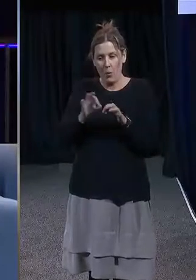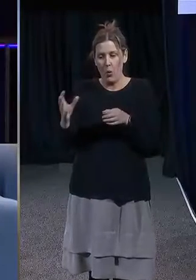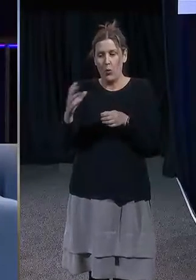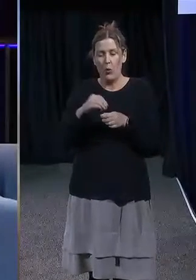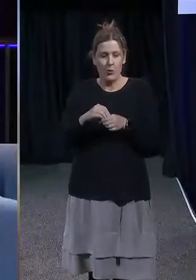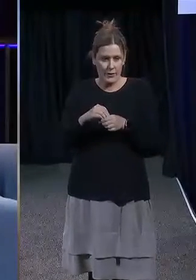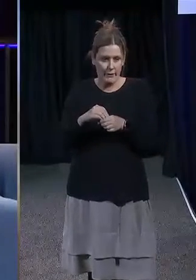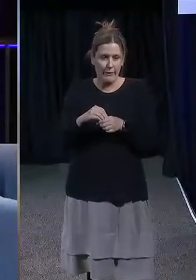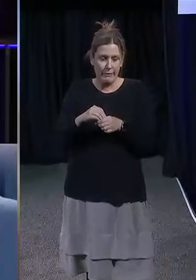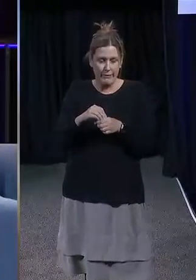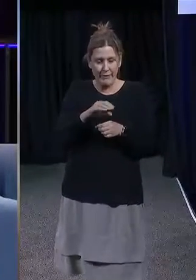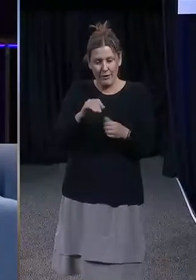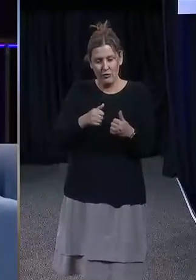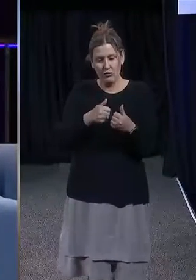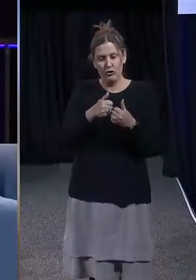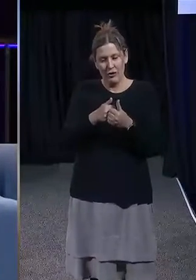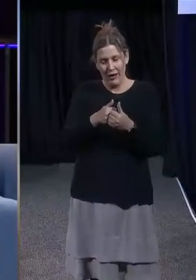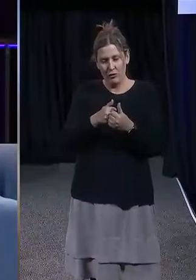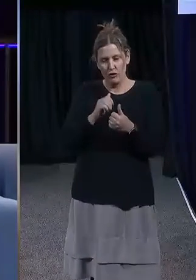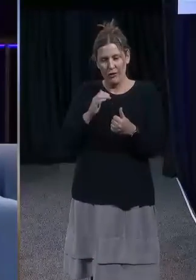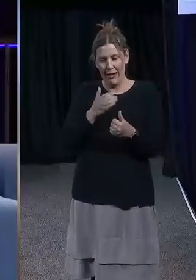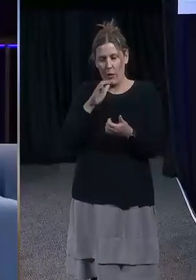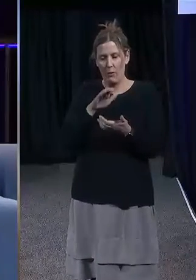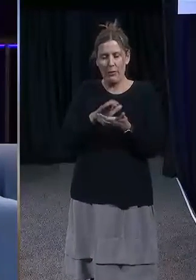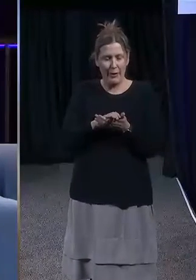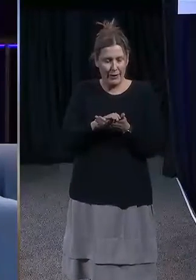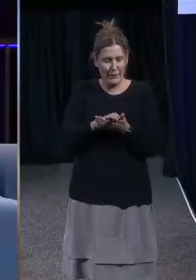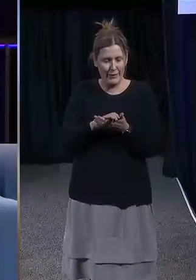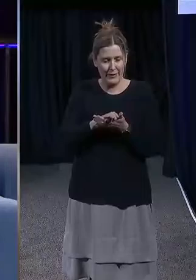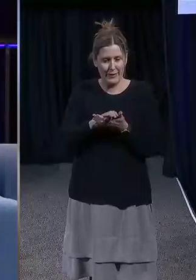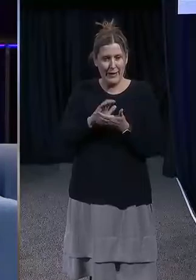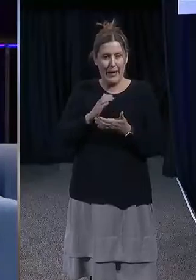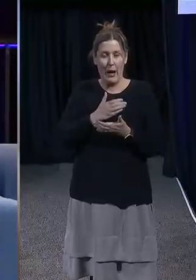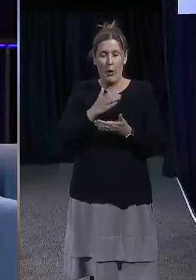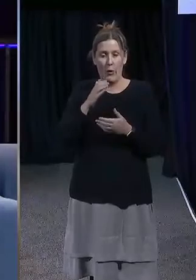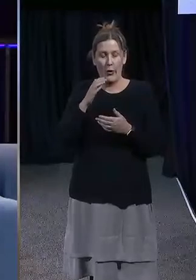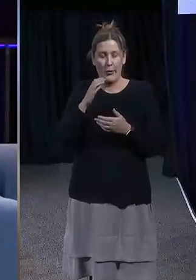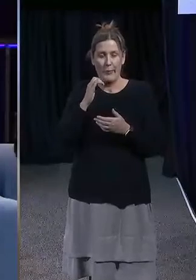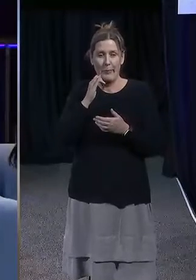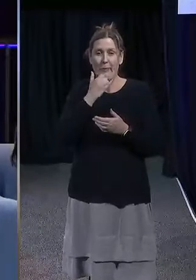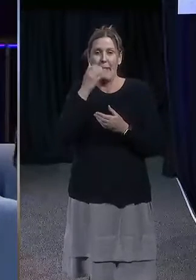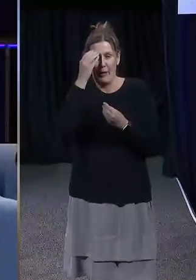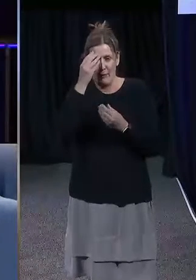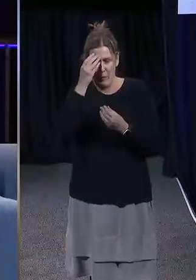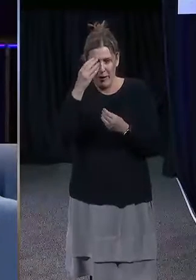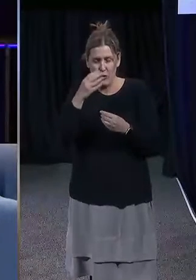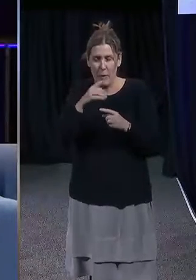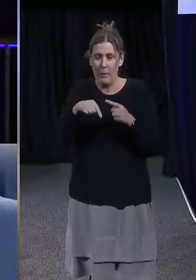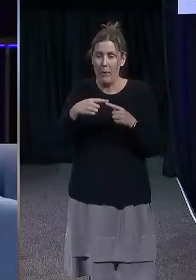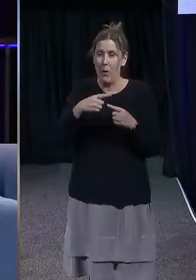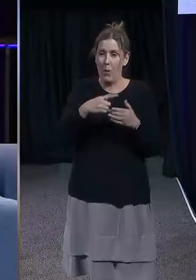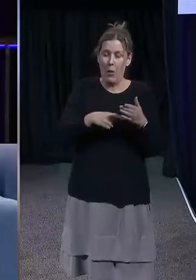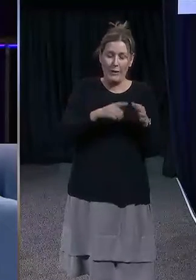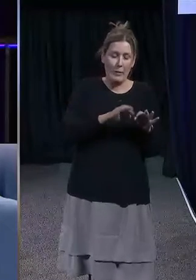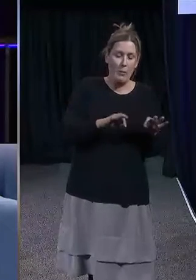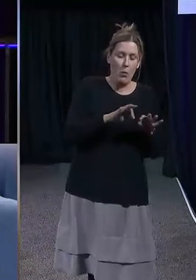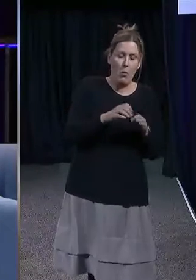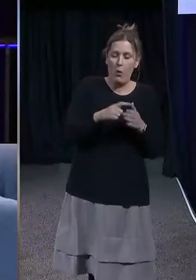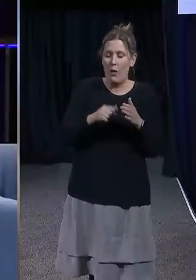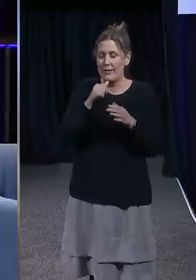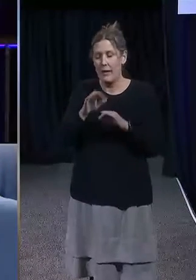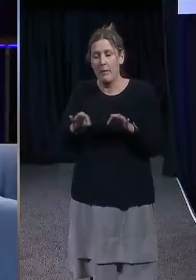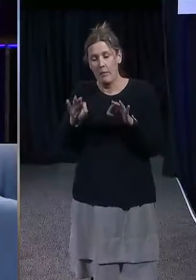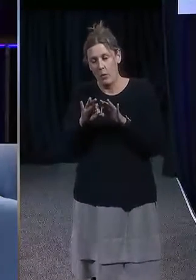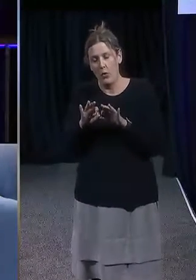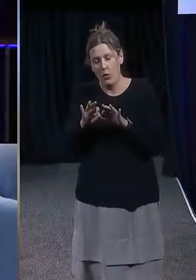and actually challenging our beliefs and our myths about what counts and what doesn't count. Yes. And